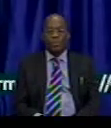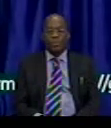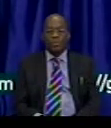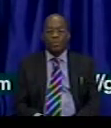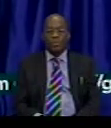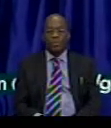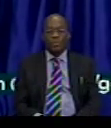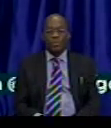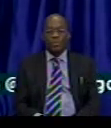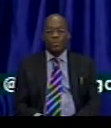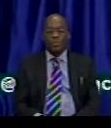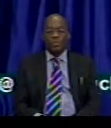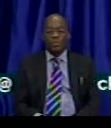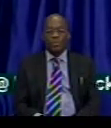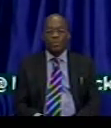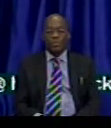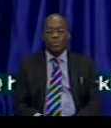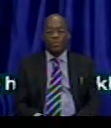écoute.